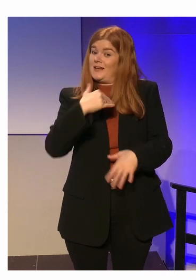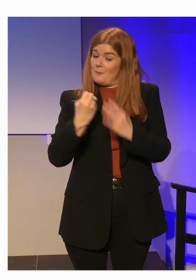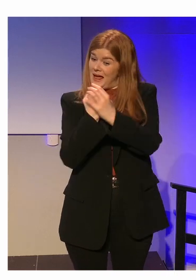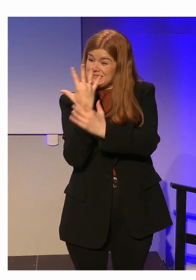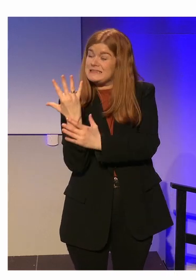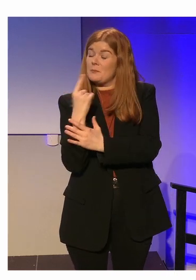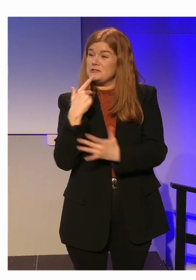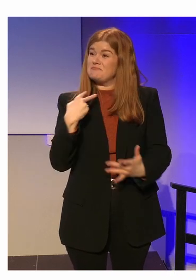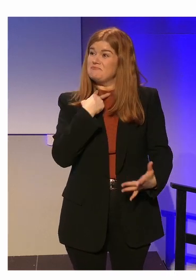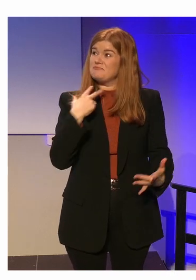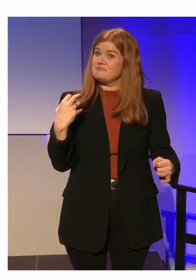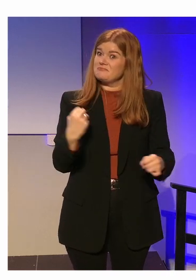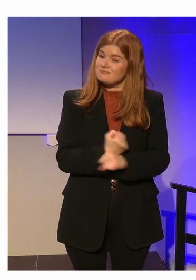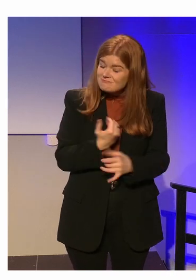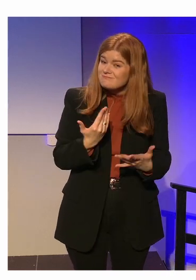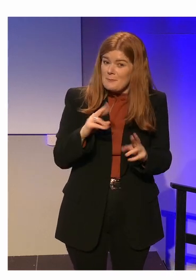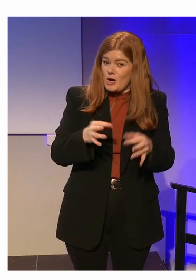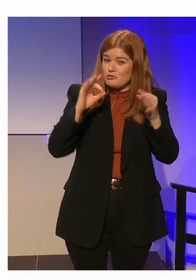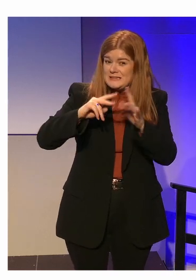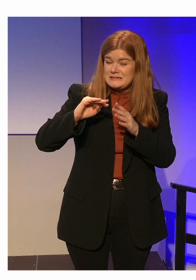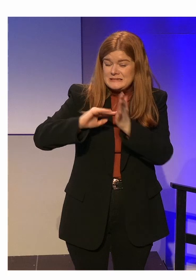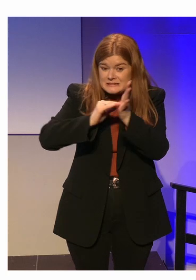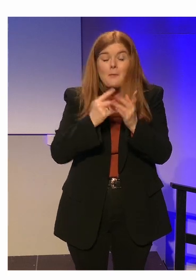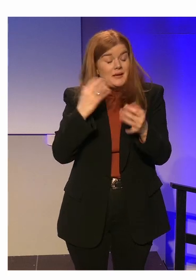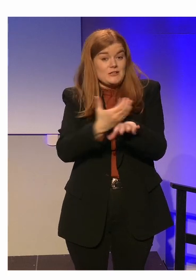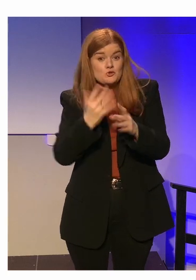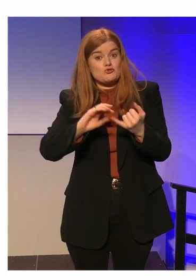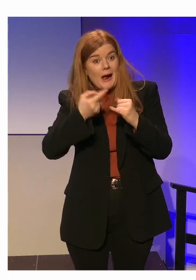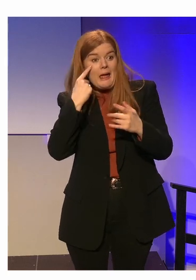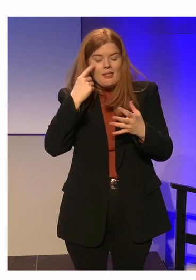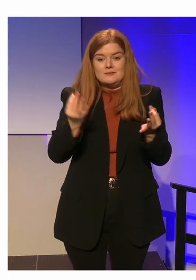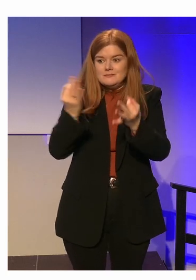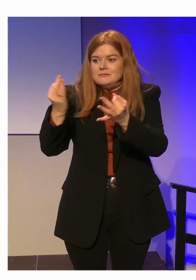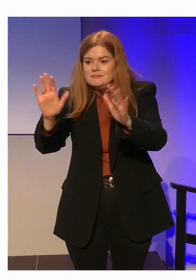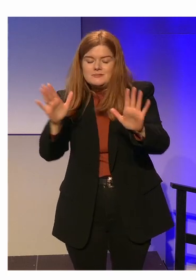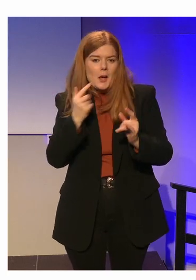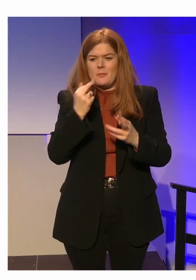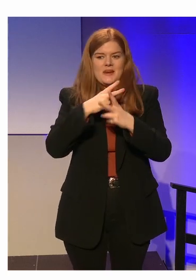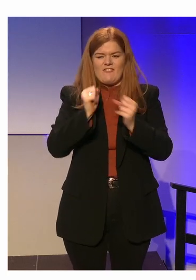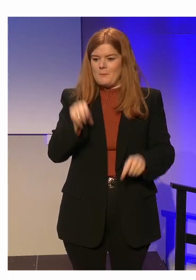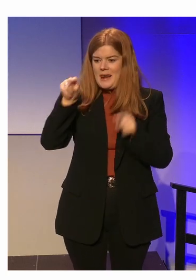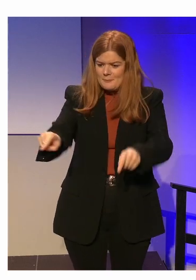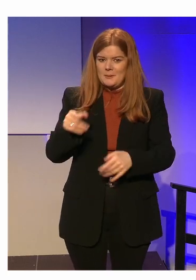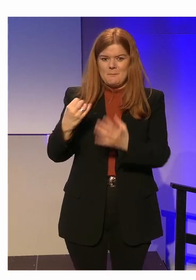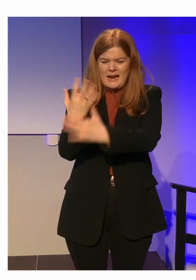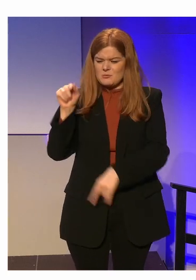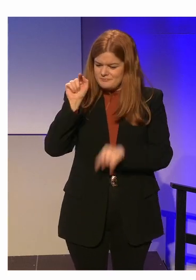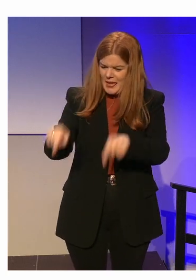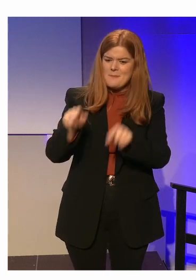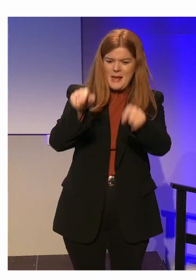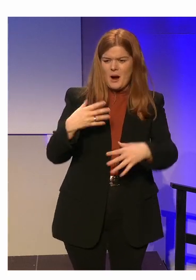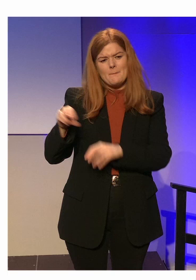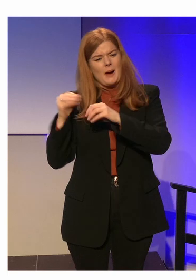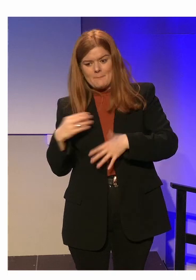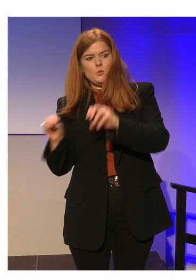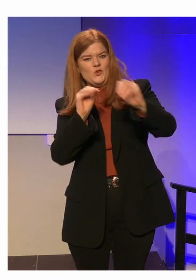but unfortunately, I'm not great at, but I keep trying. But I never blame the plant, right? I move it into